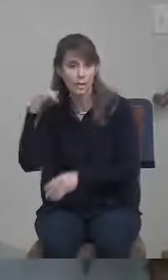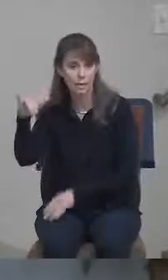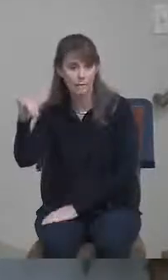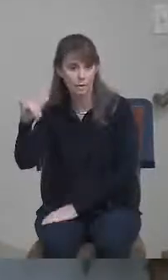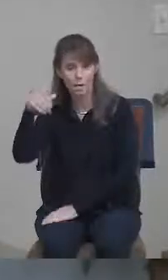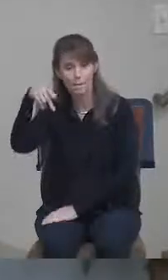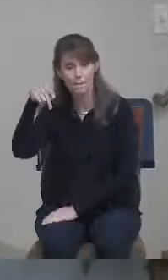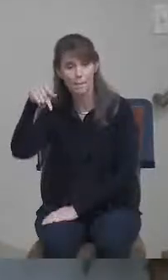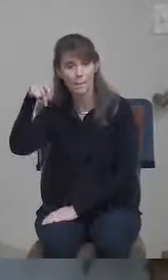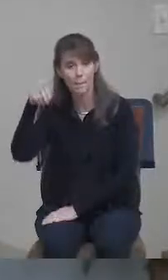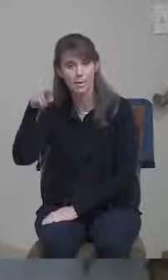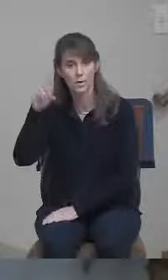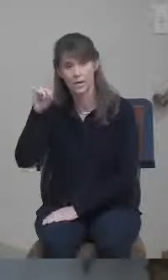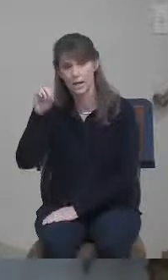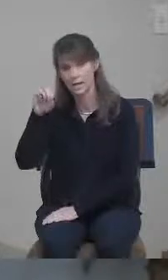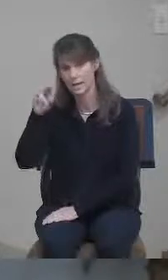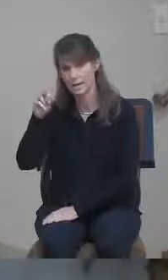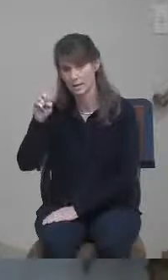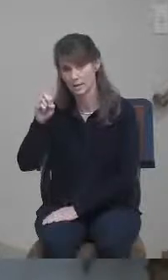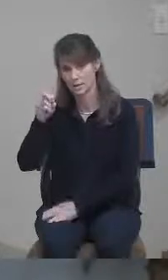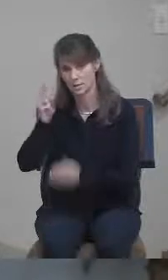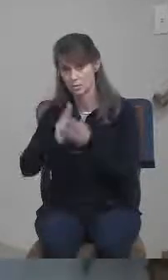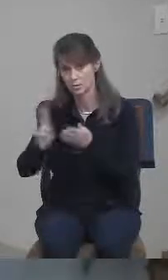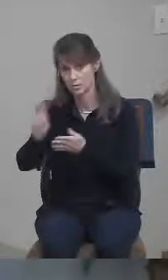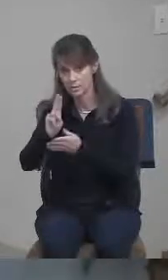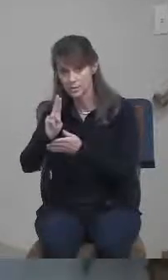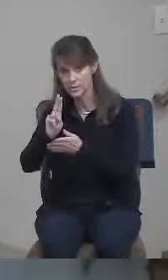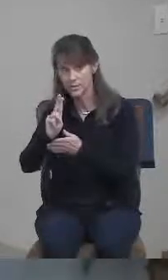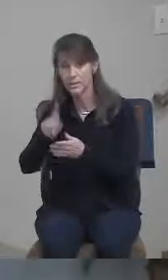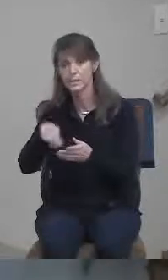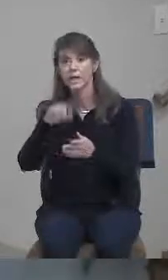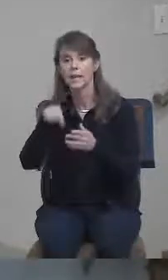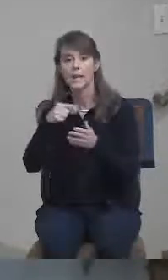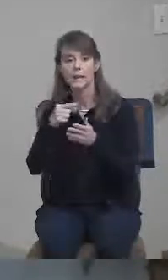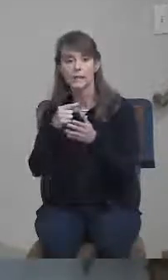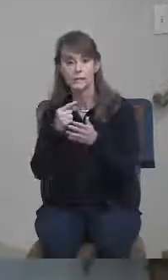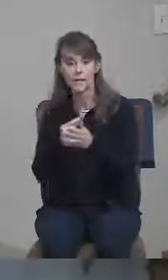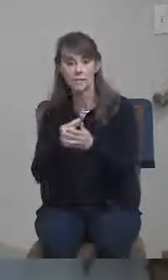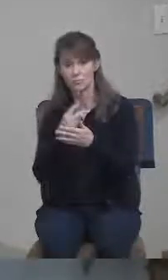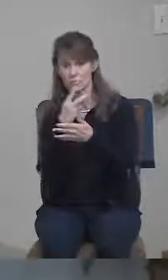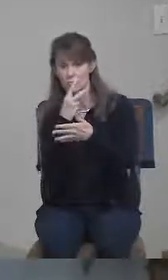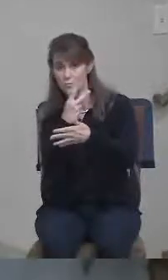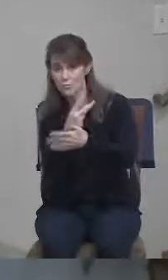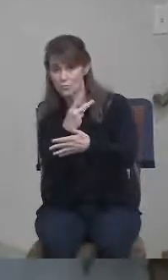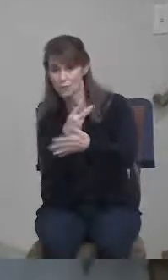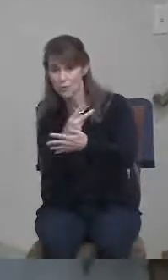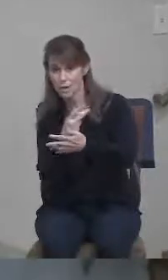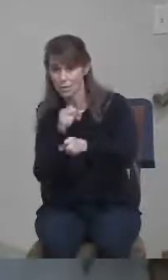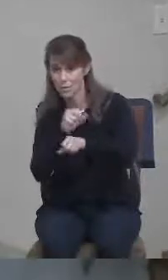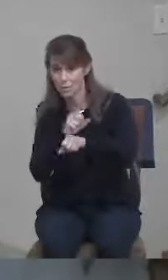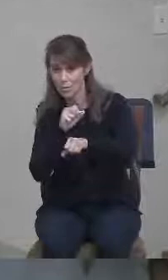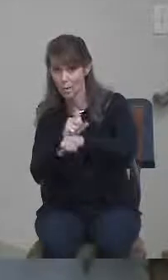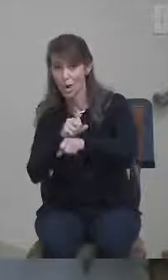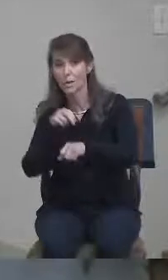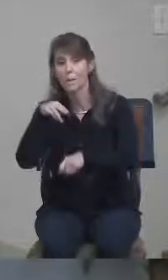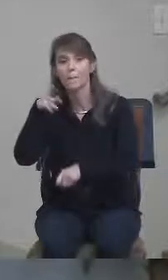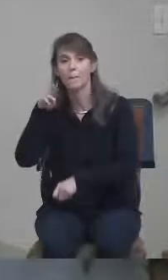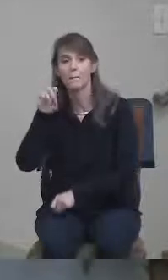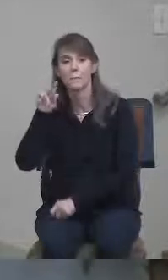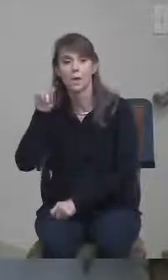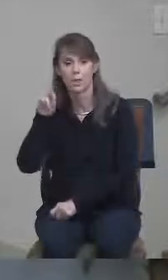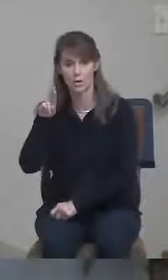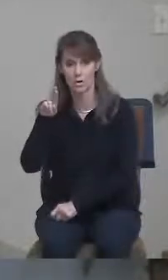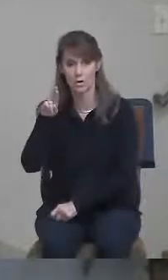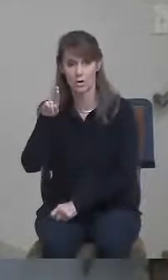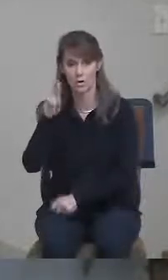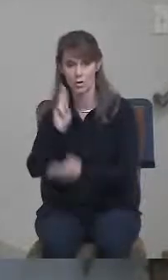Pepperdine University. And then he did graduate work in the School of Religion at Butler University,